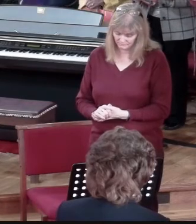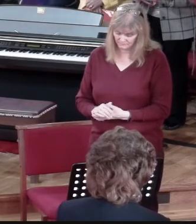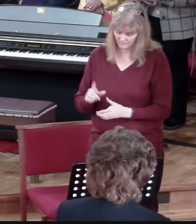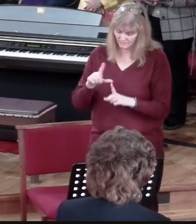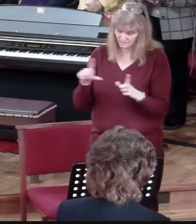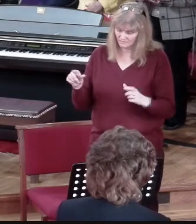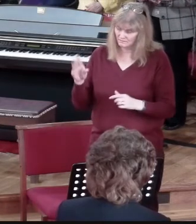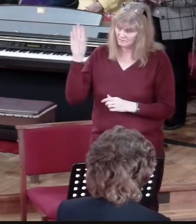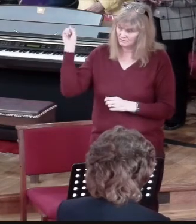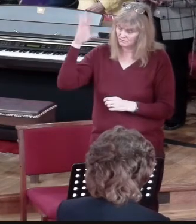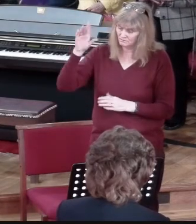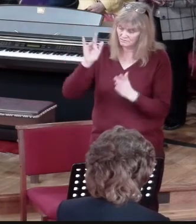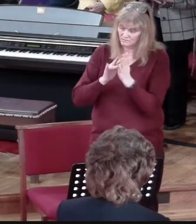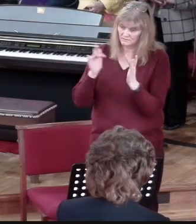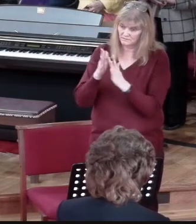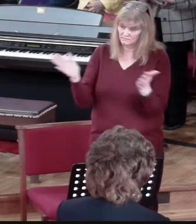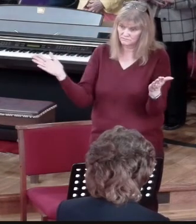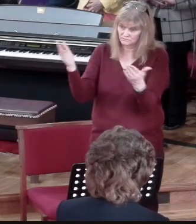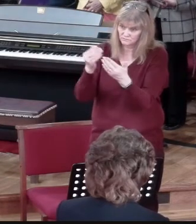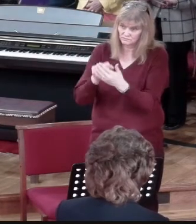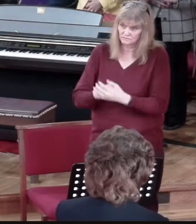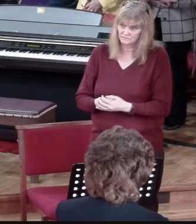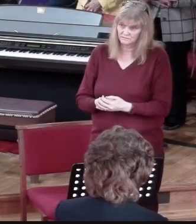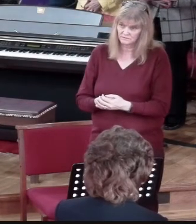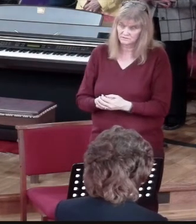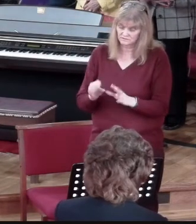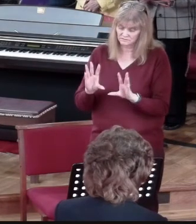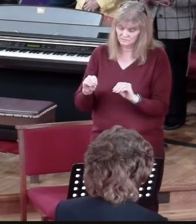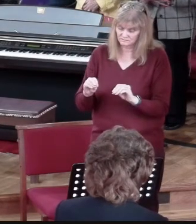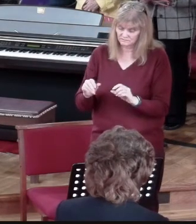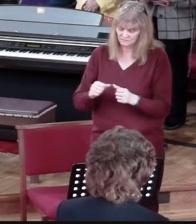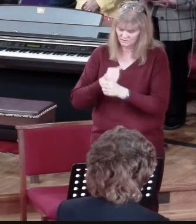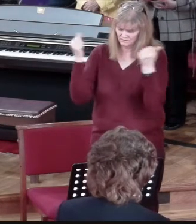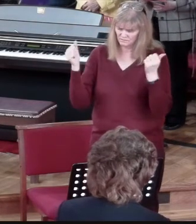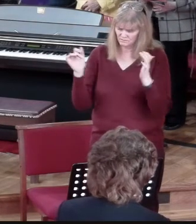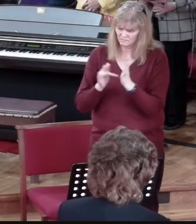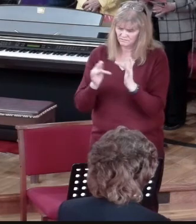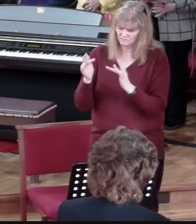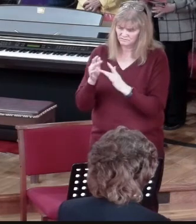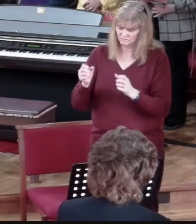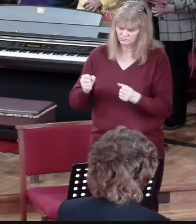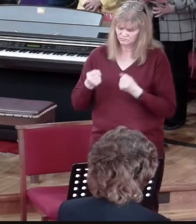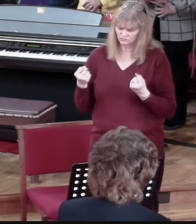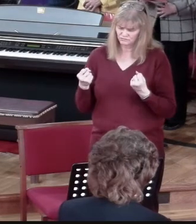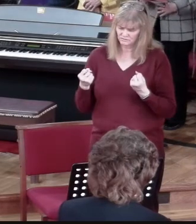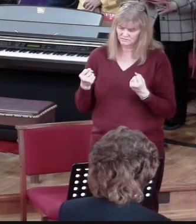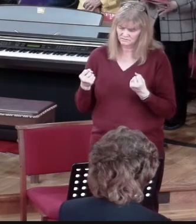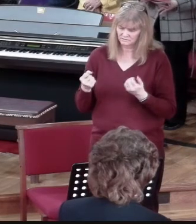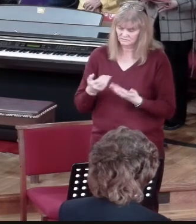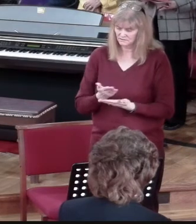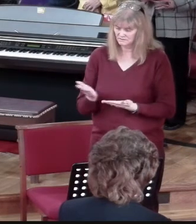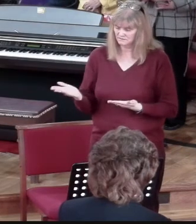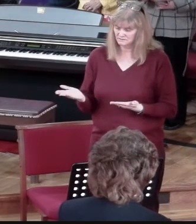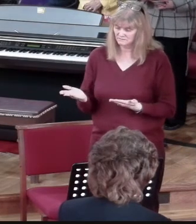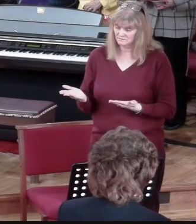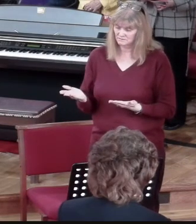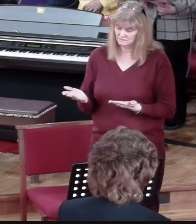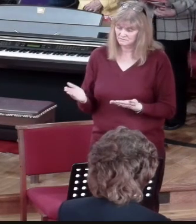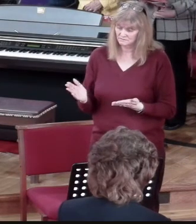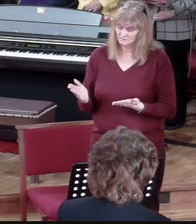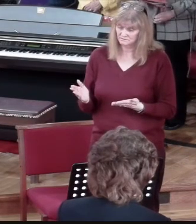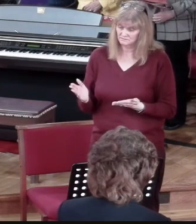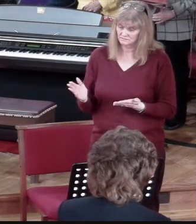May the love of the Lord Jesus draw us to himself. May the power of the Lord Jesus strengthen us for his service. May the